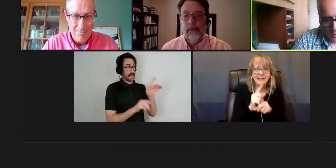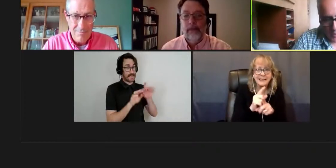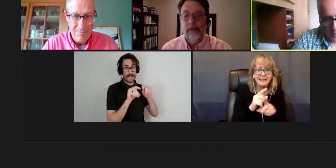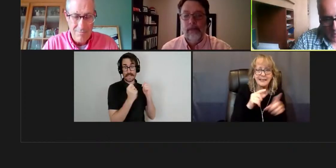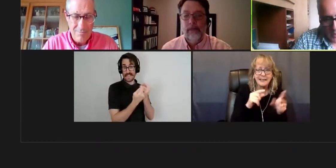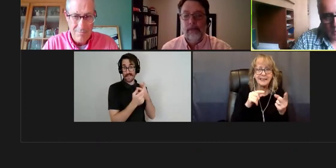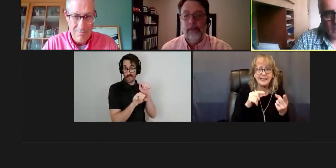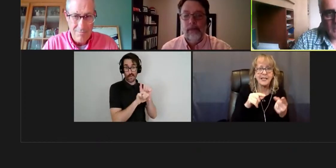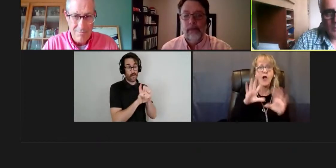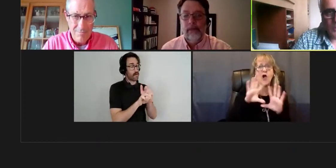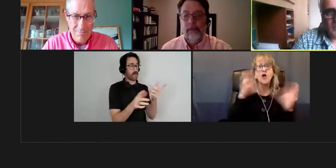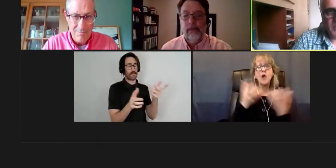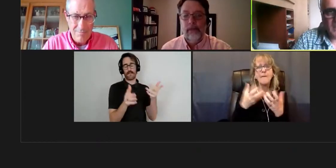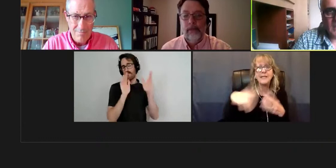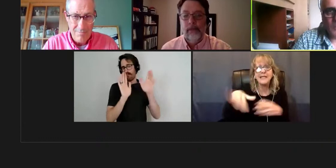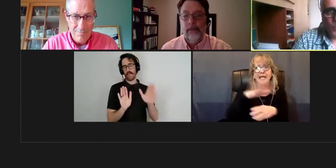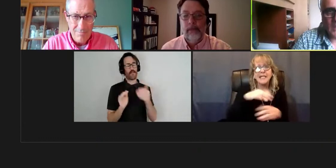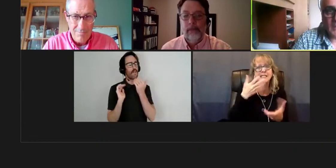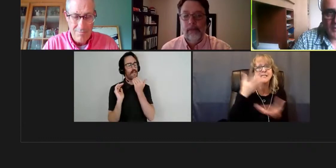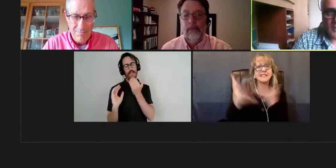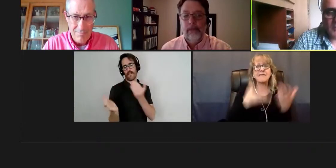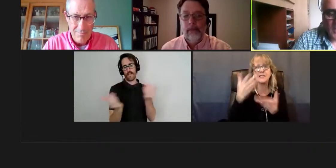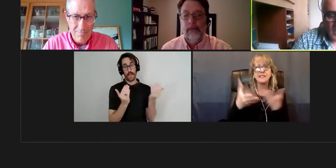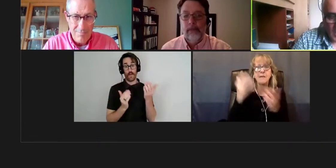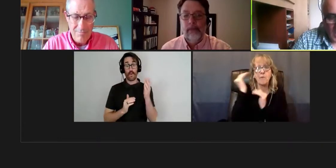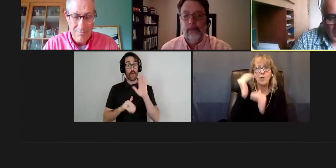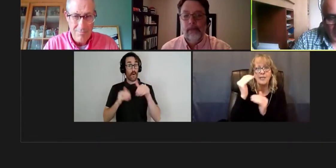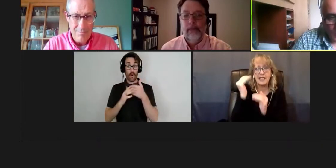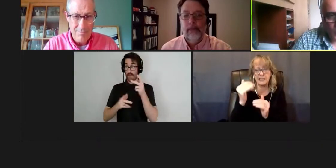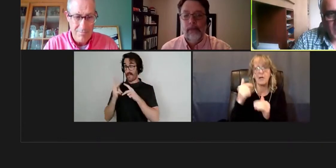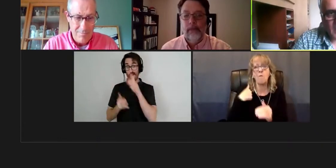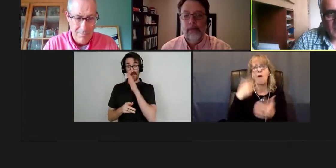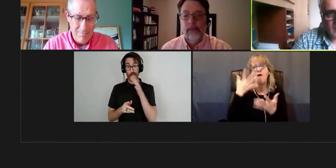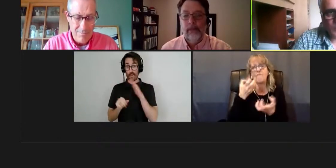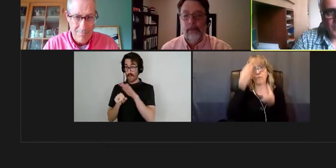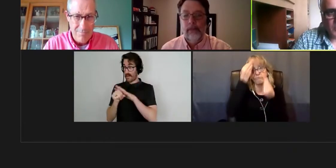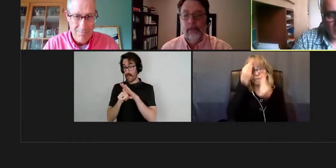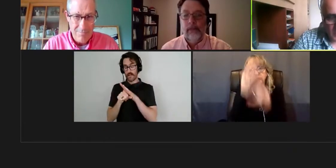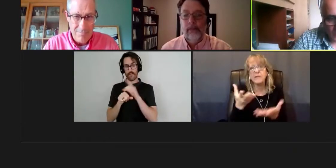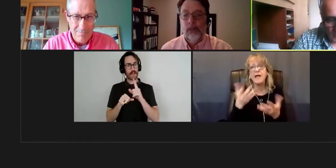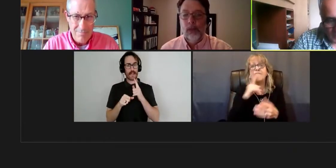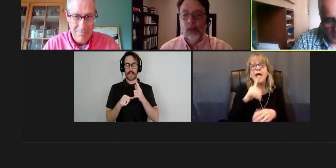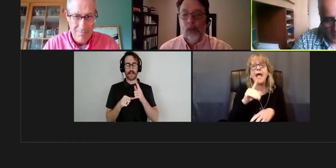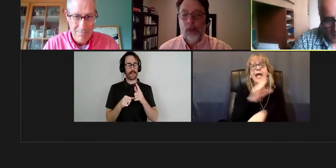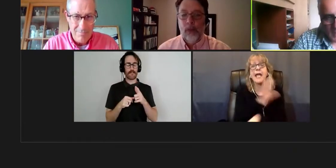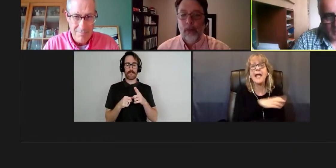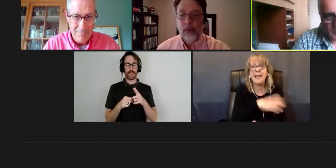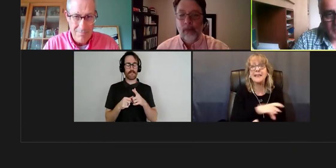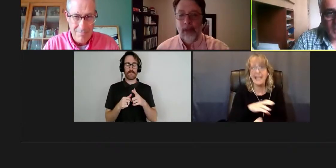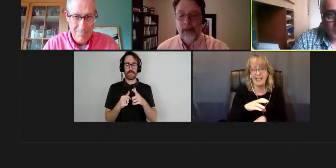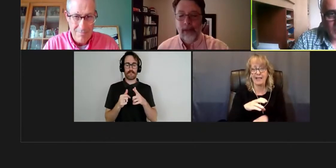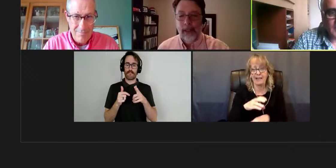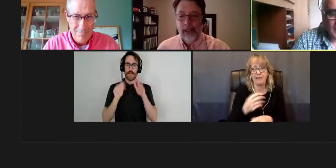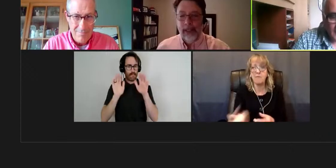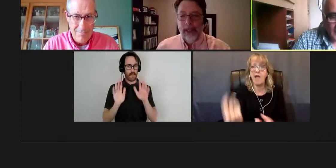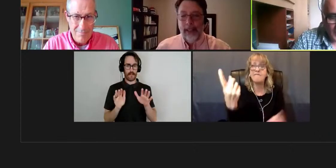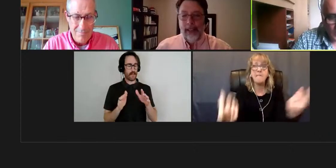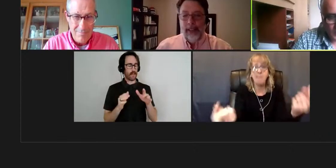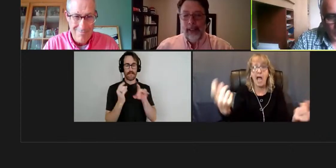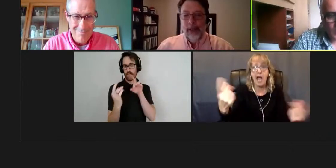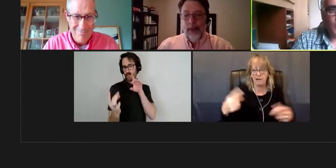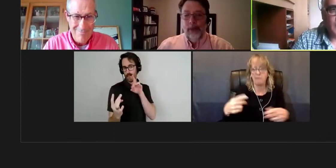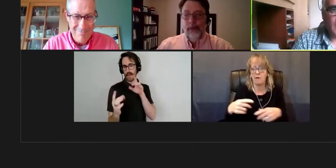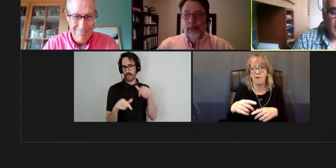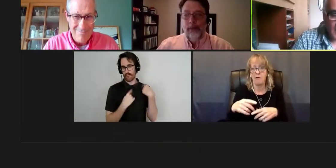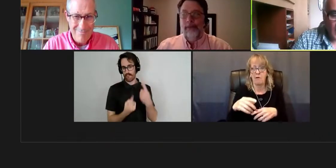want to make sure to let you know that those been well received. And I'm hoping my next question, probably Tony is going to probably say yes, but I will